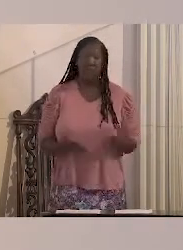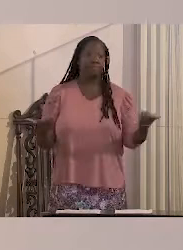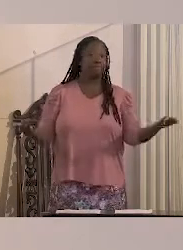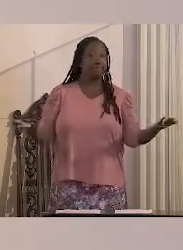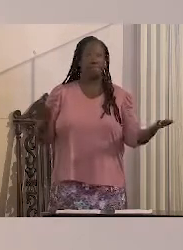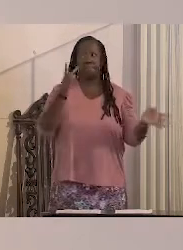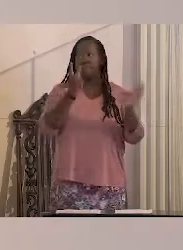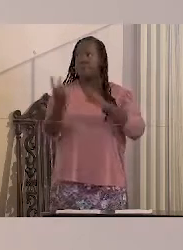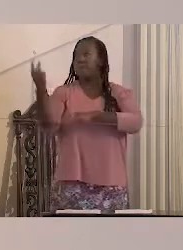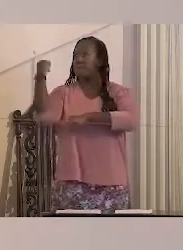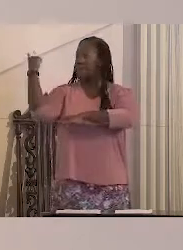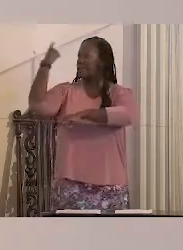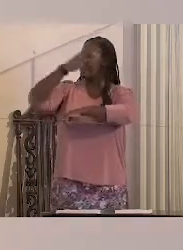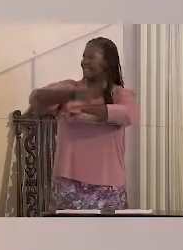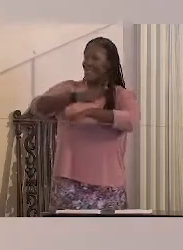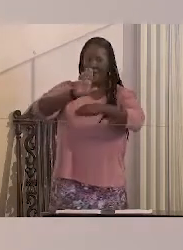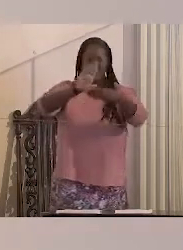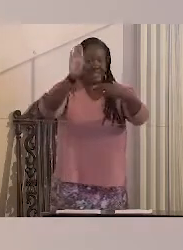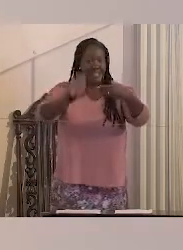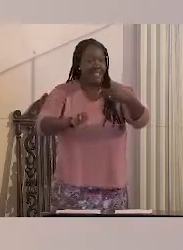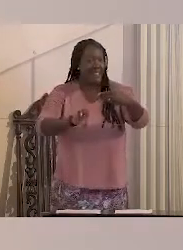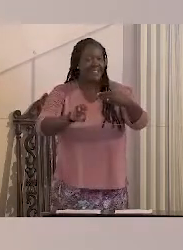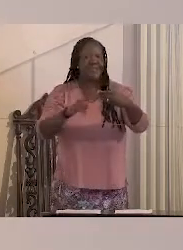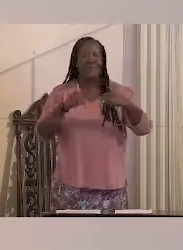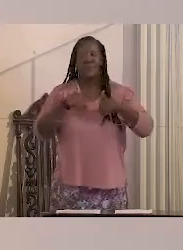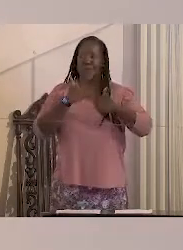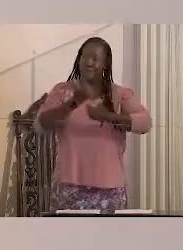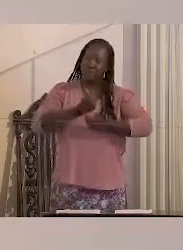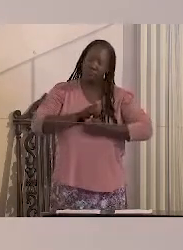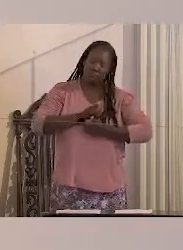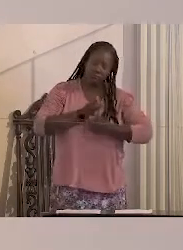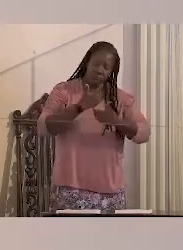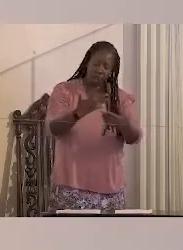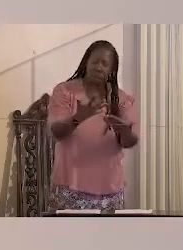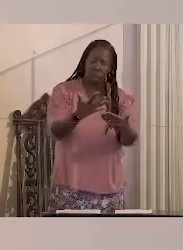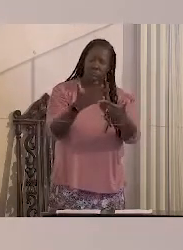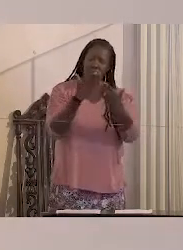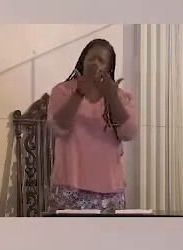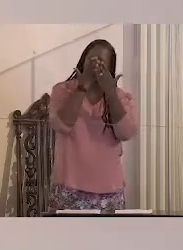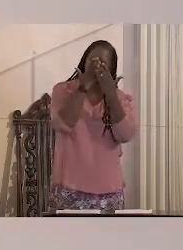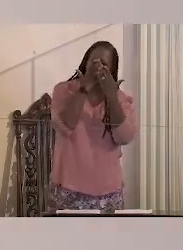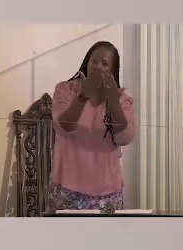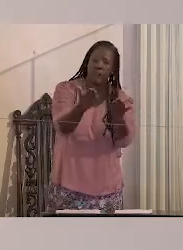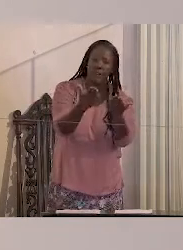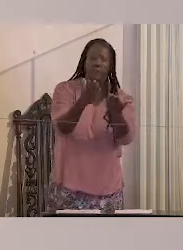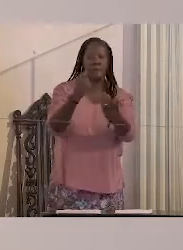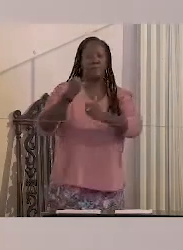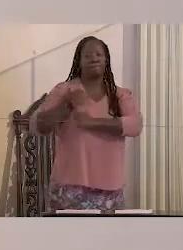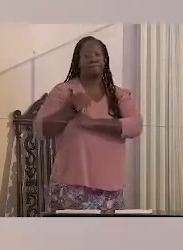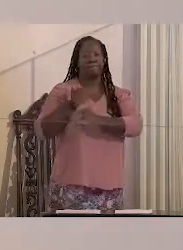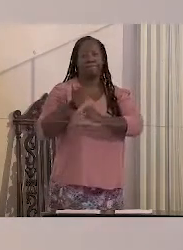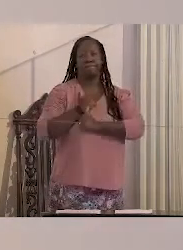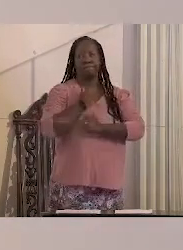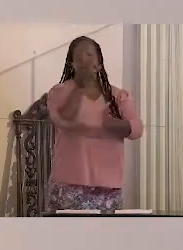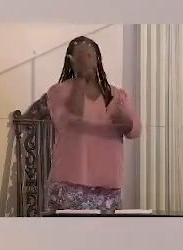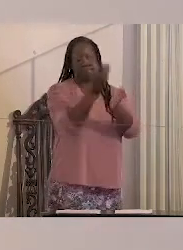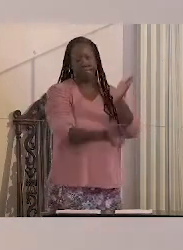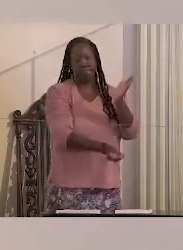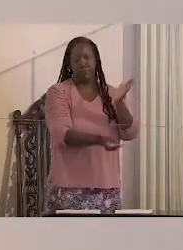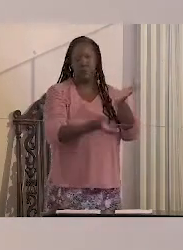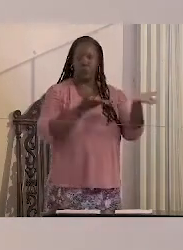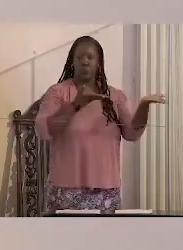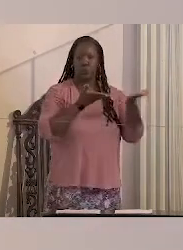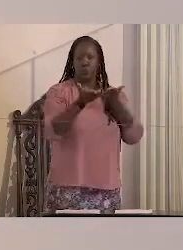Day weekend, a weekend in which we express our deep gratitude for those who gave their lives in service to this